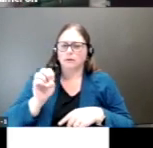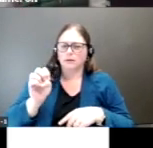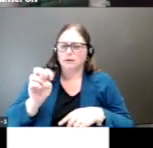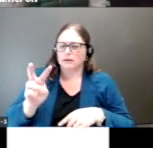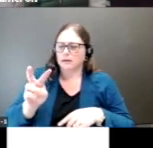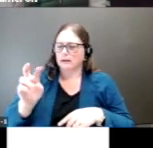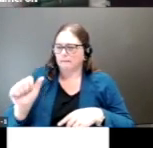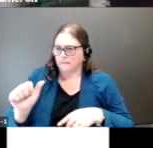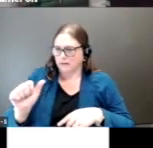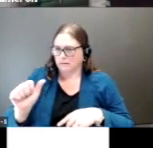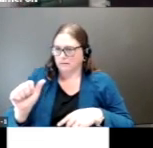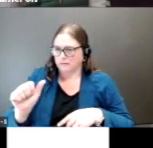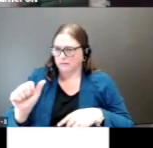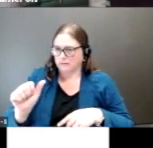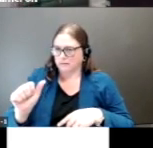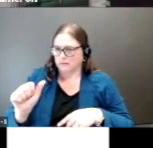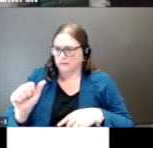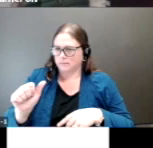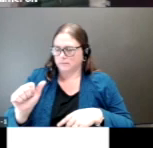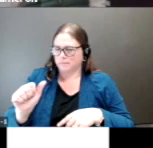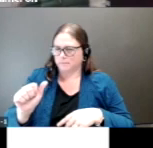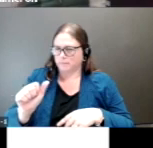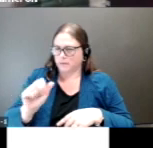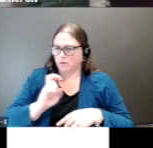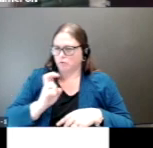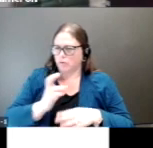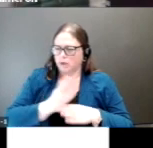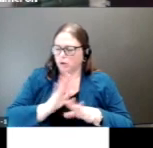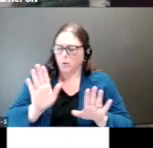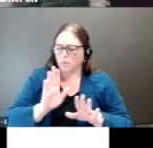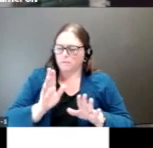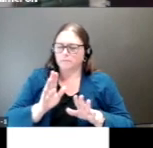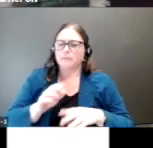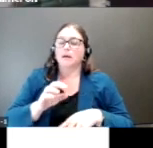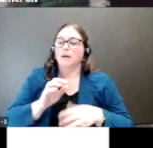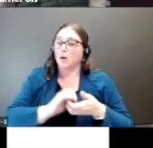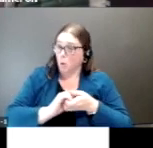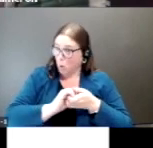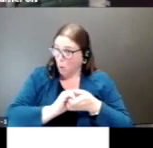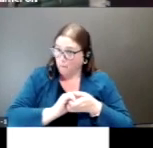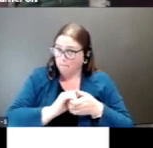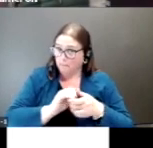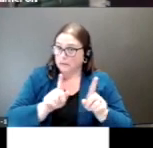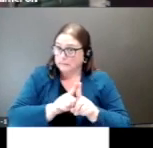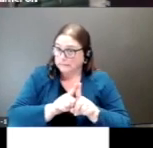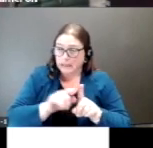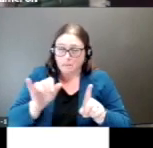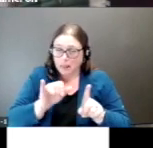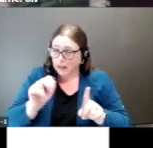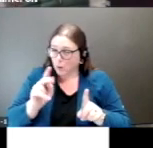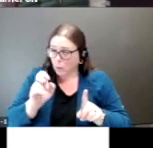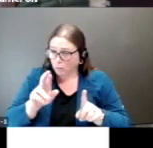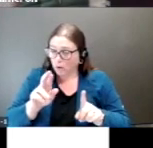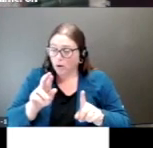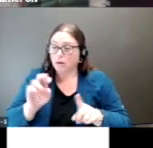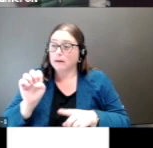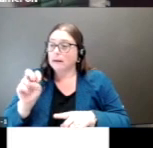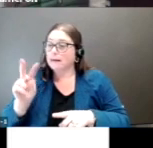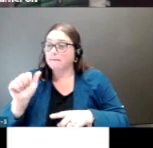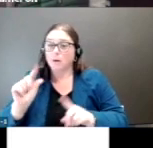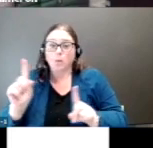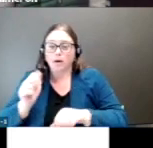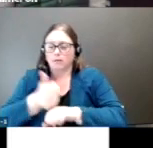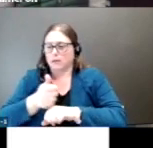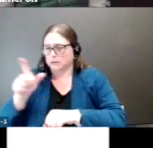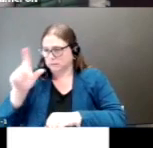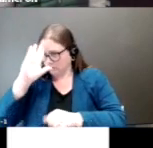sharing, is a co-op like Uber in Montreal that is owned by the drivers as